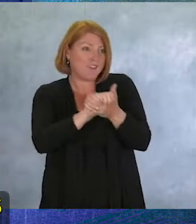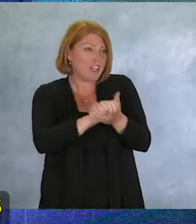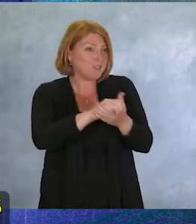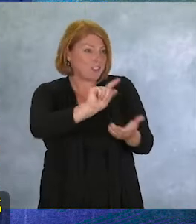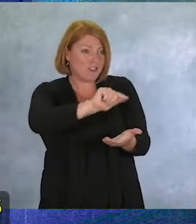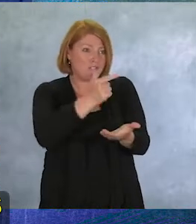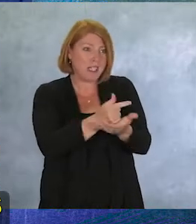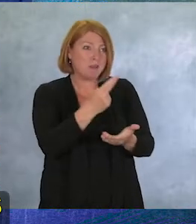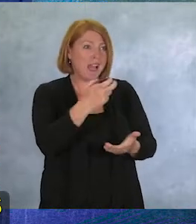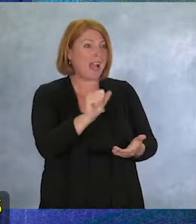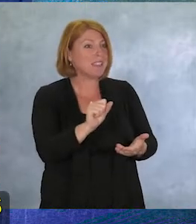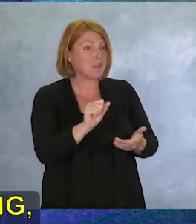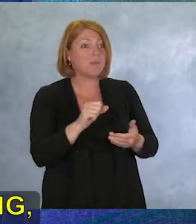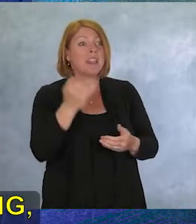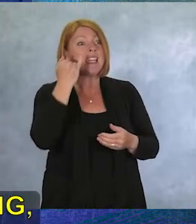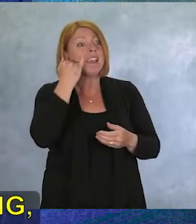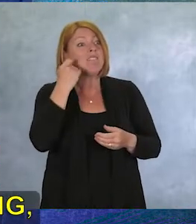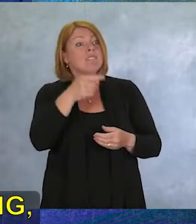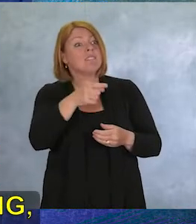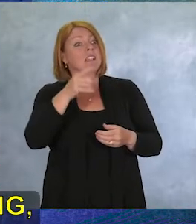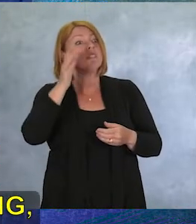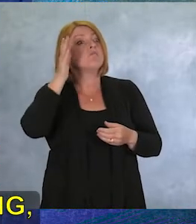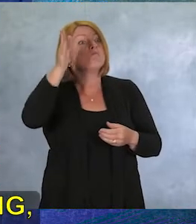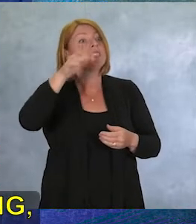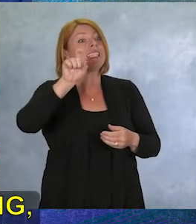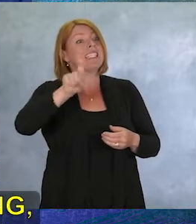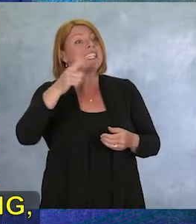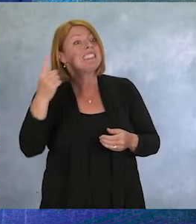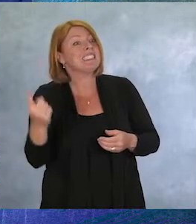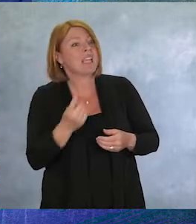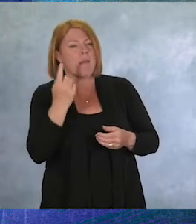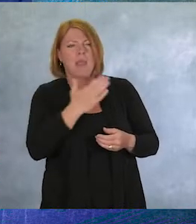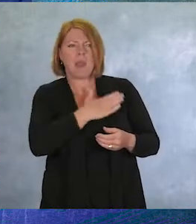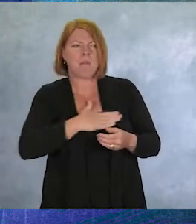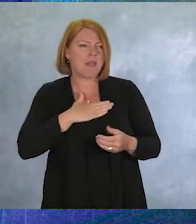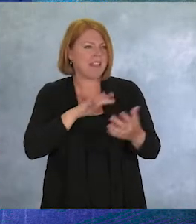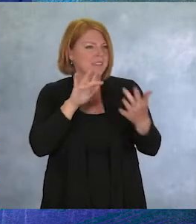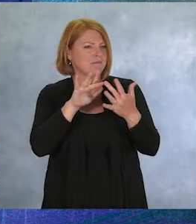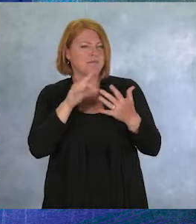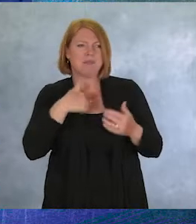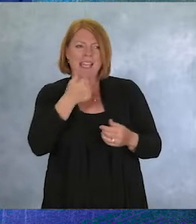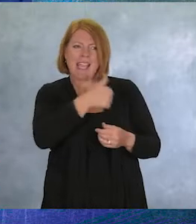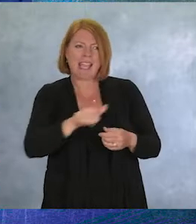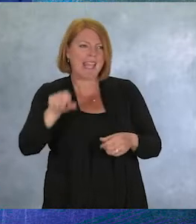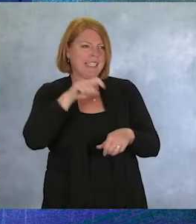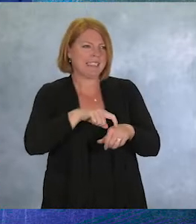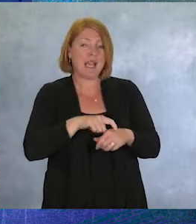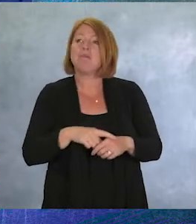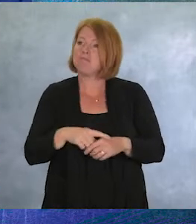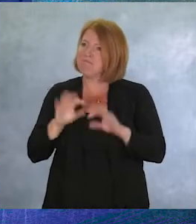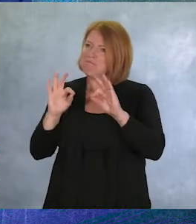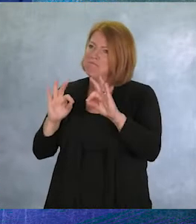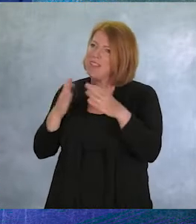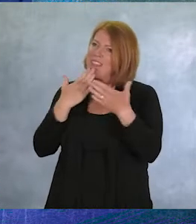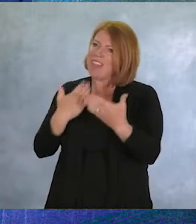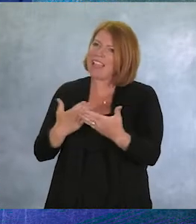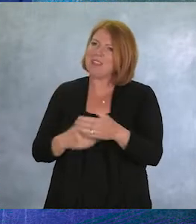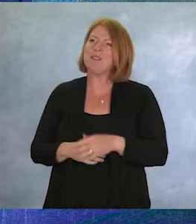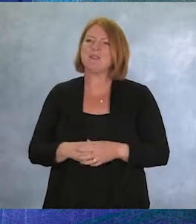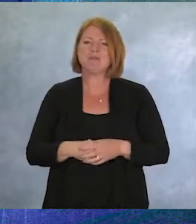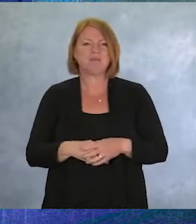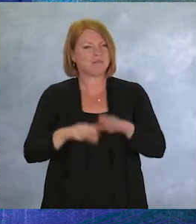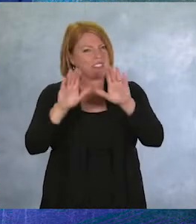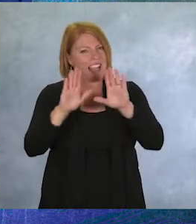congratulations on graduating high school. And if you ever need something, as I said before, please feel free to reach out to me anytime. All right. Thank